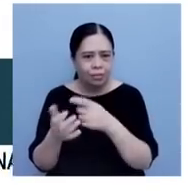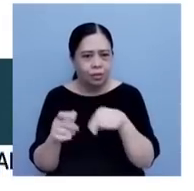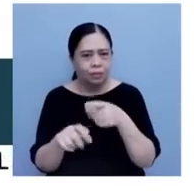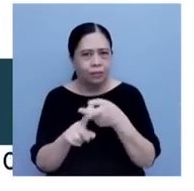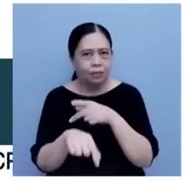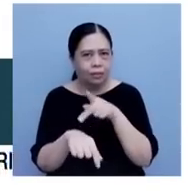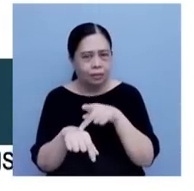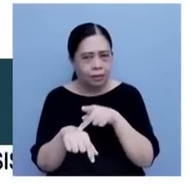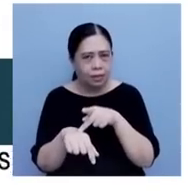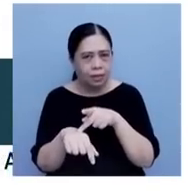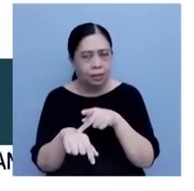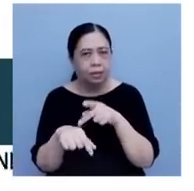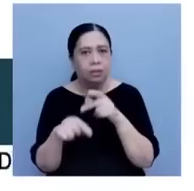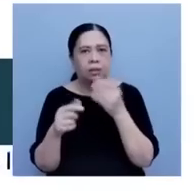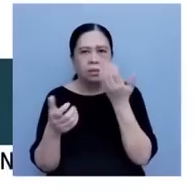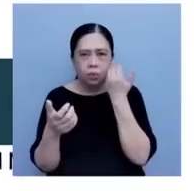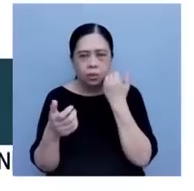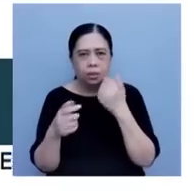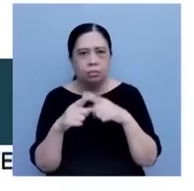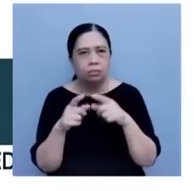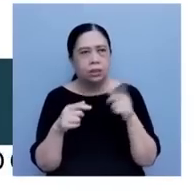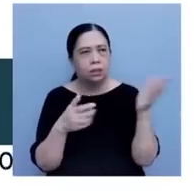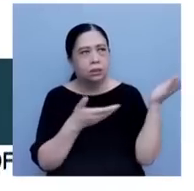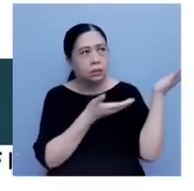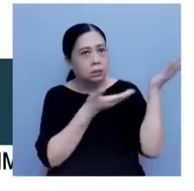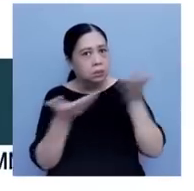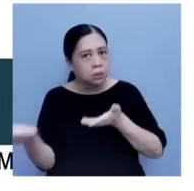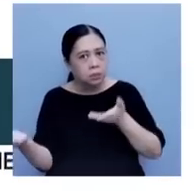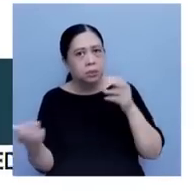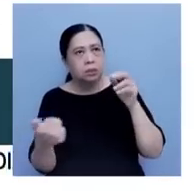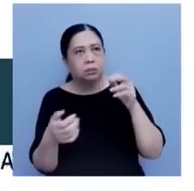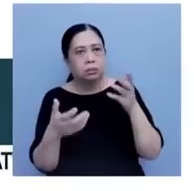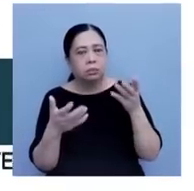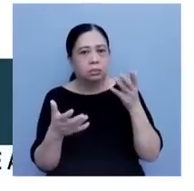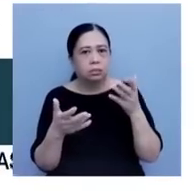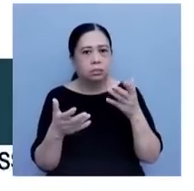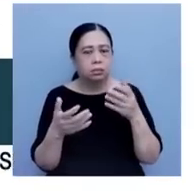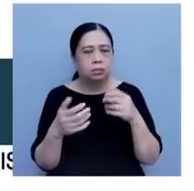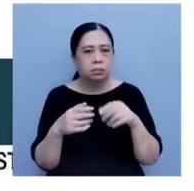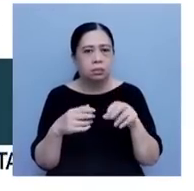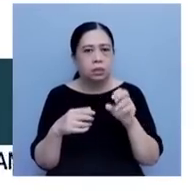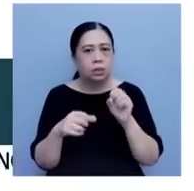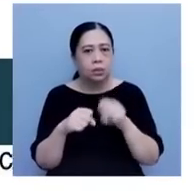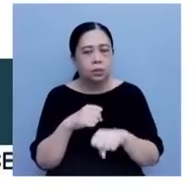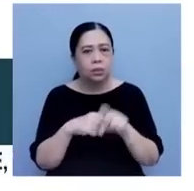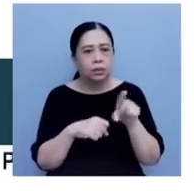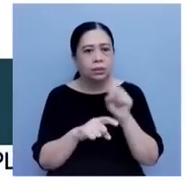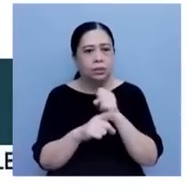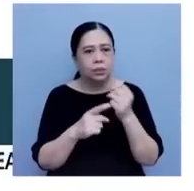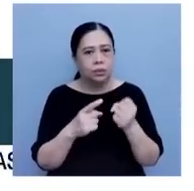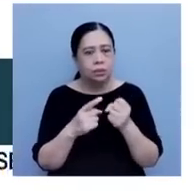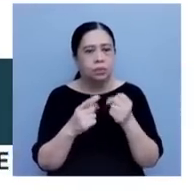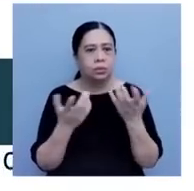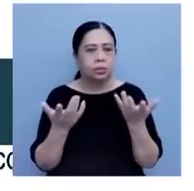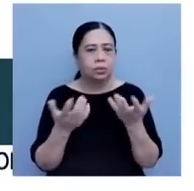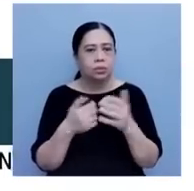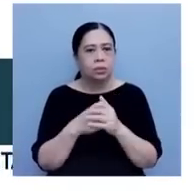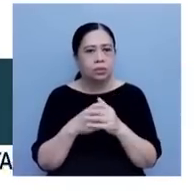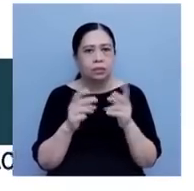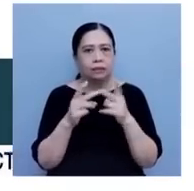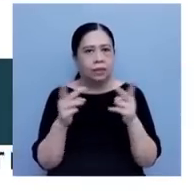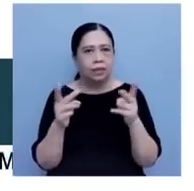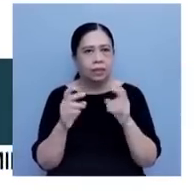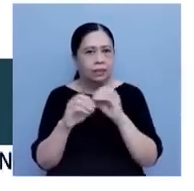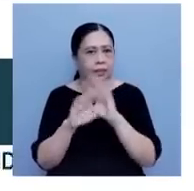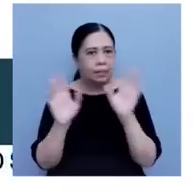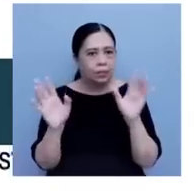to import rice, right? So, so in that situation, therefore, it's very clear that